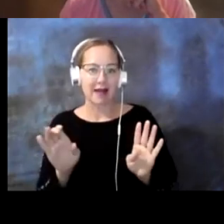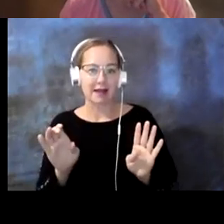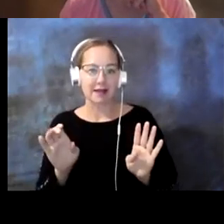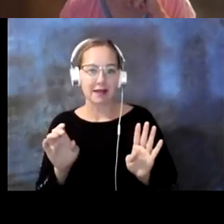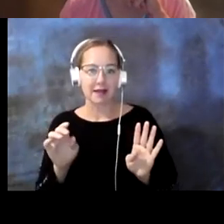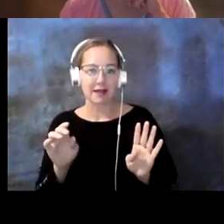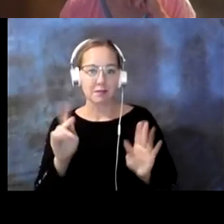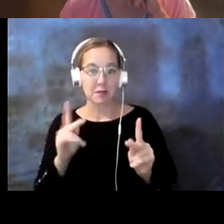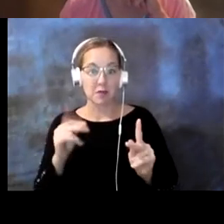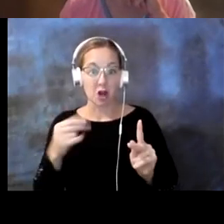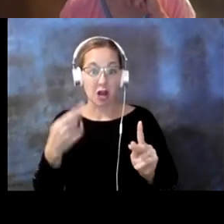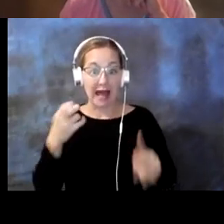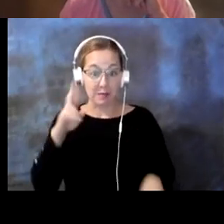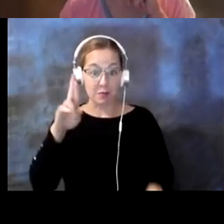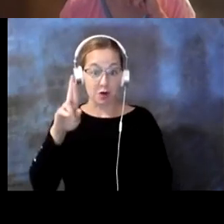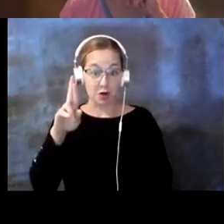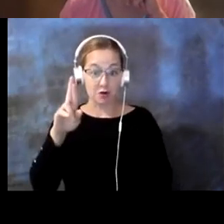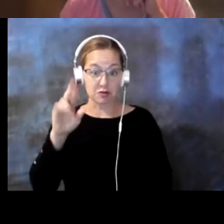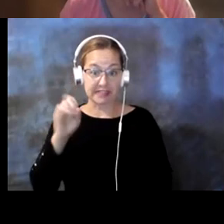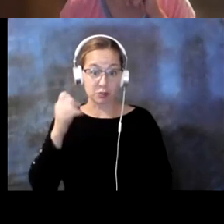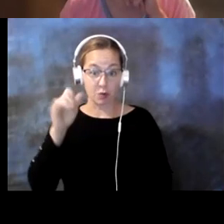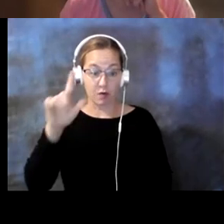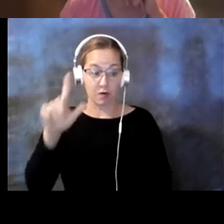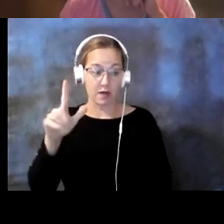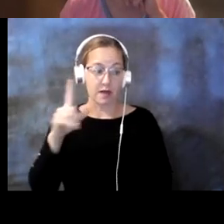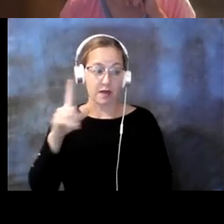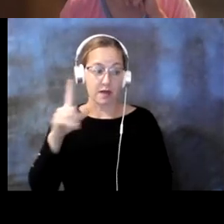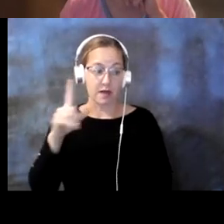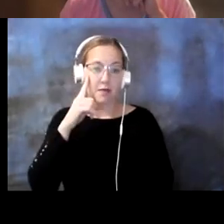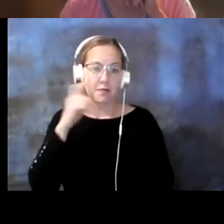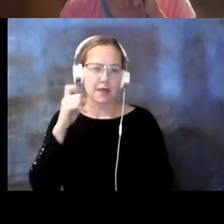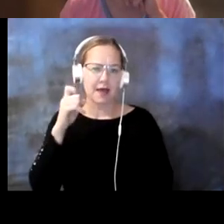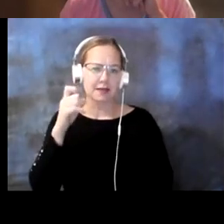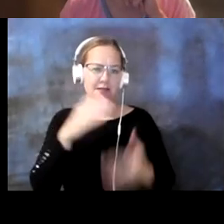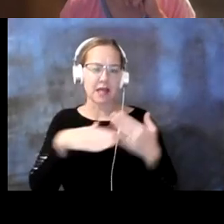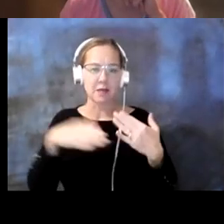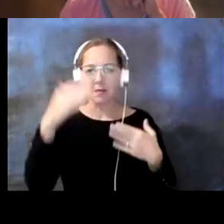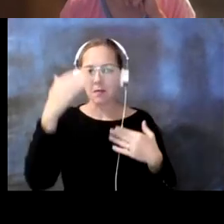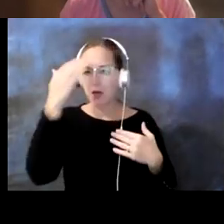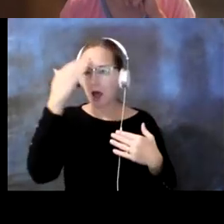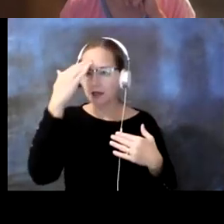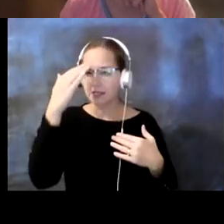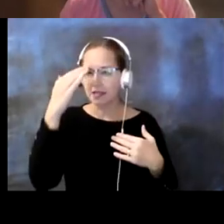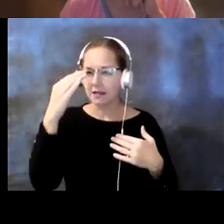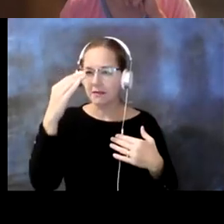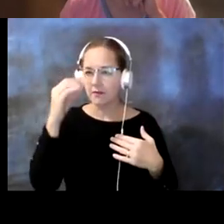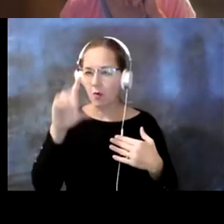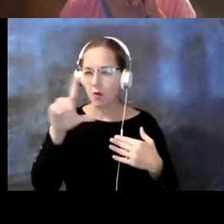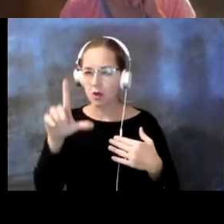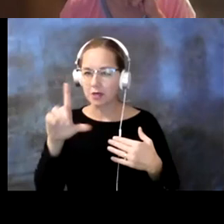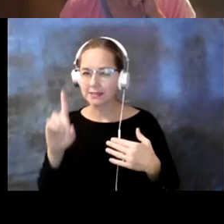hypersexual due to certain cognitive or learning disabilities or some things. Sometimes